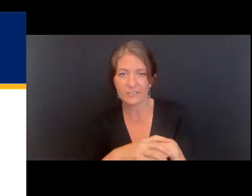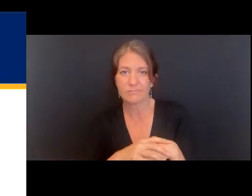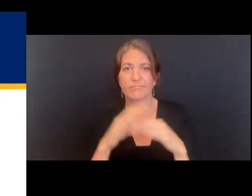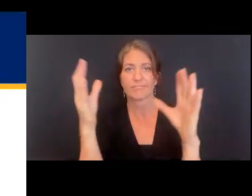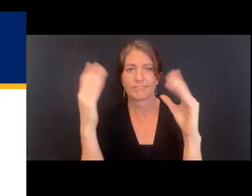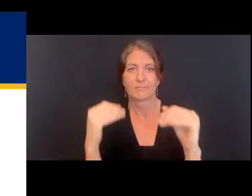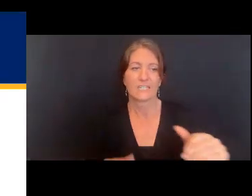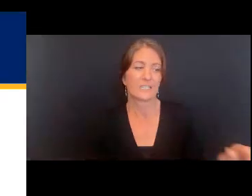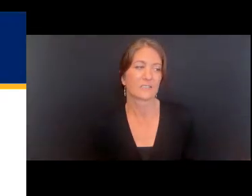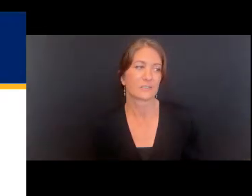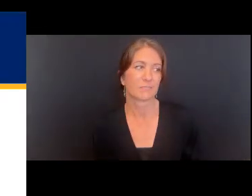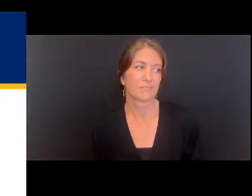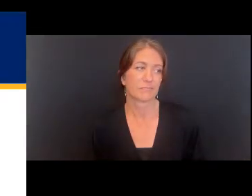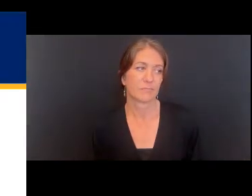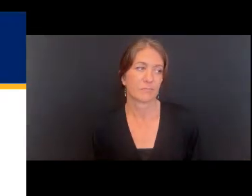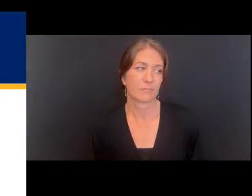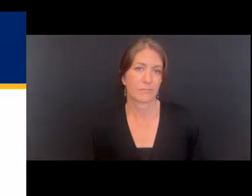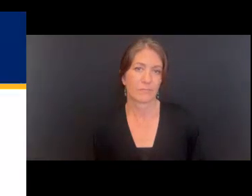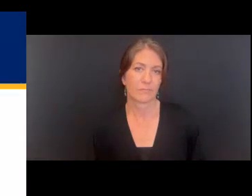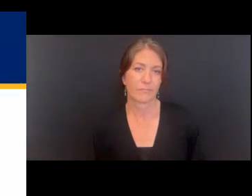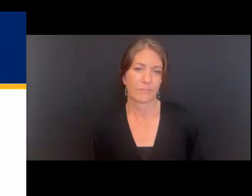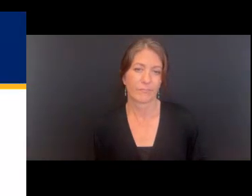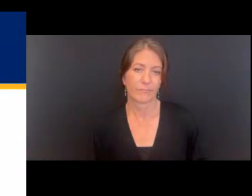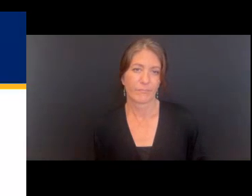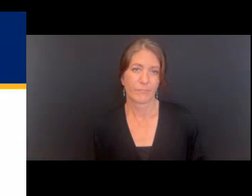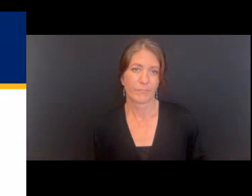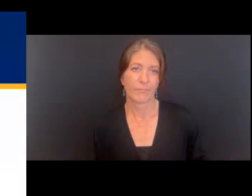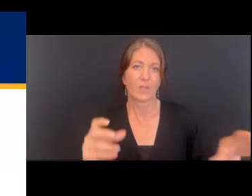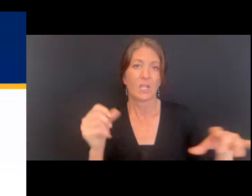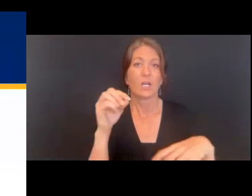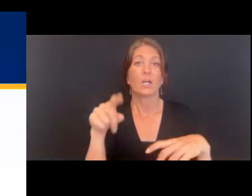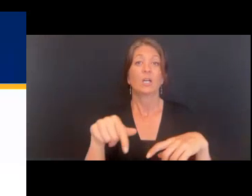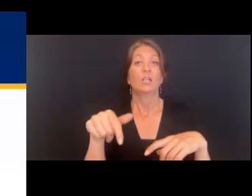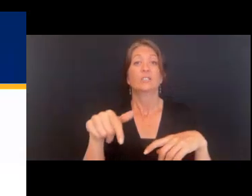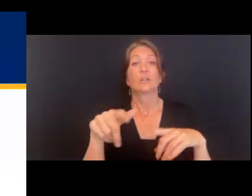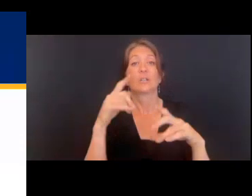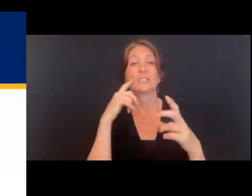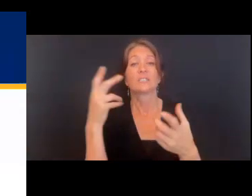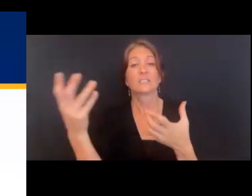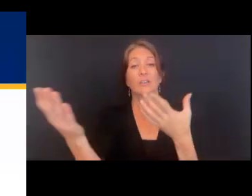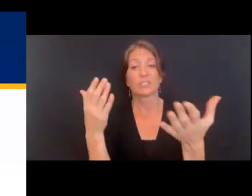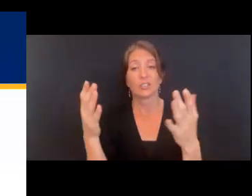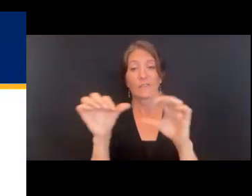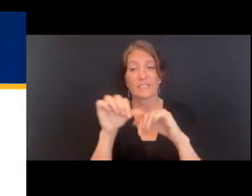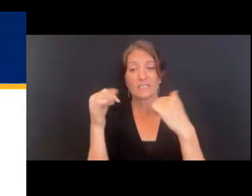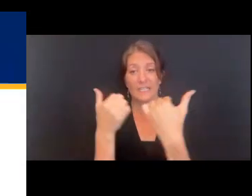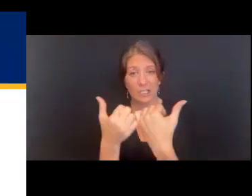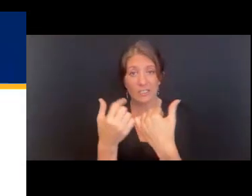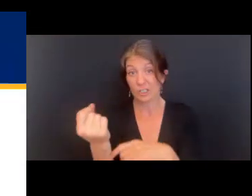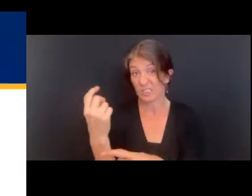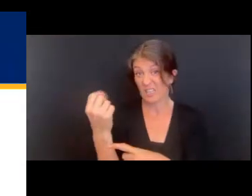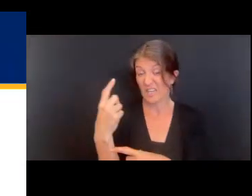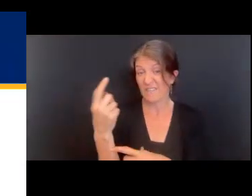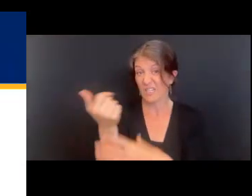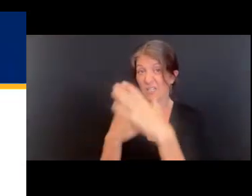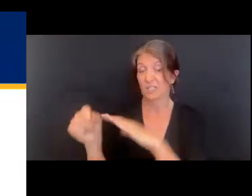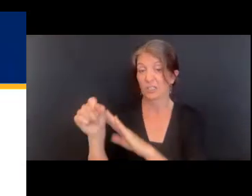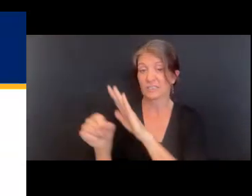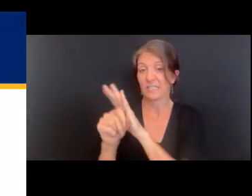please. This map shows each area agency on aging service area. There are 11 of them in the state of Kansas.